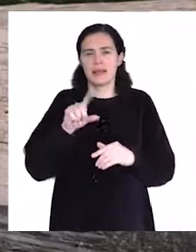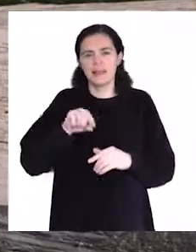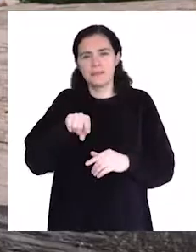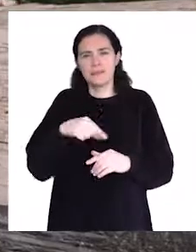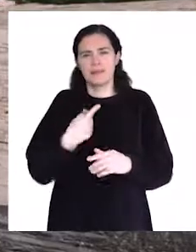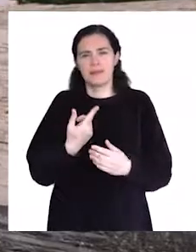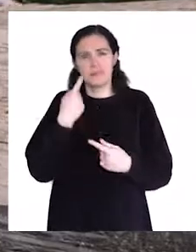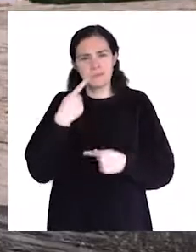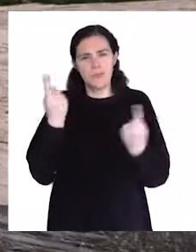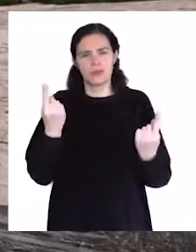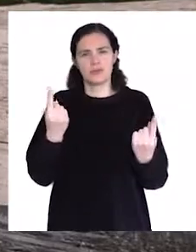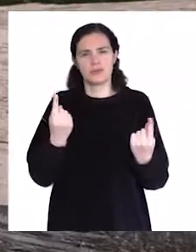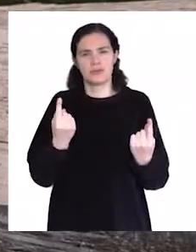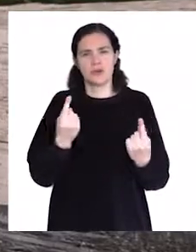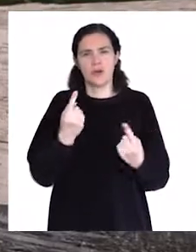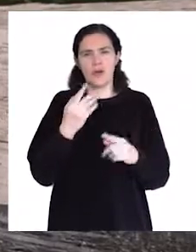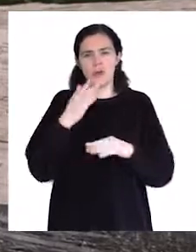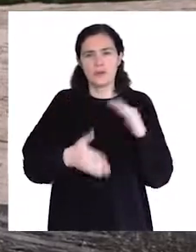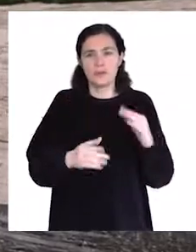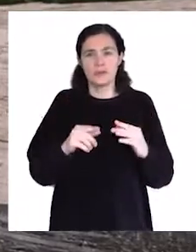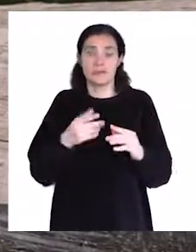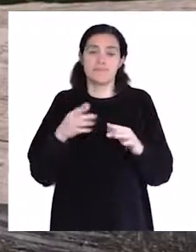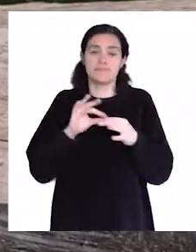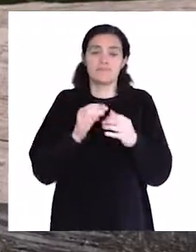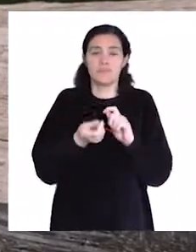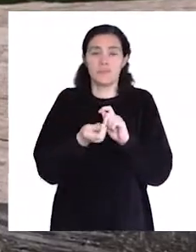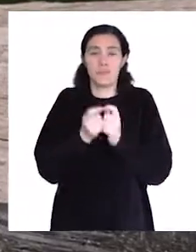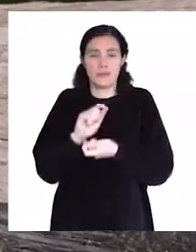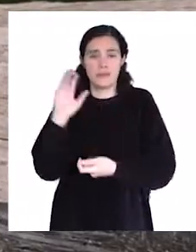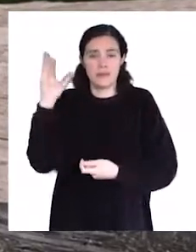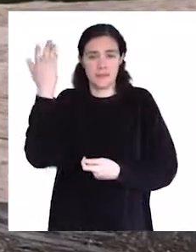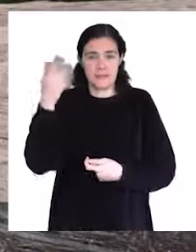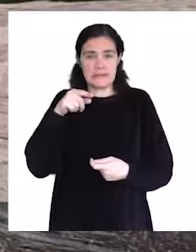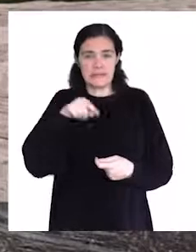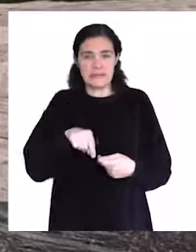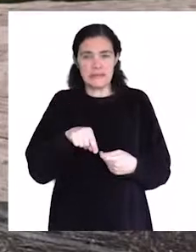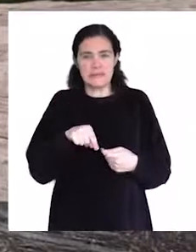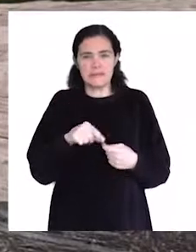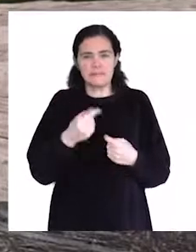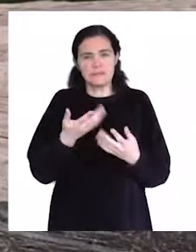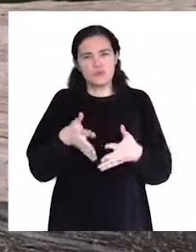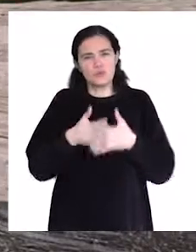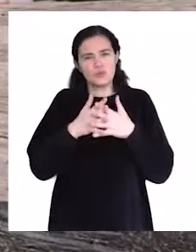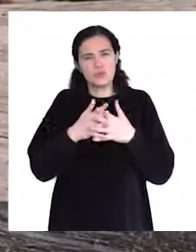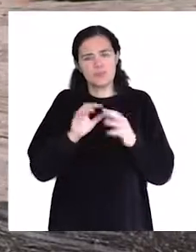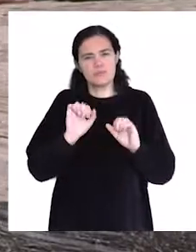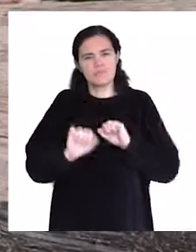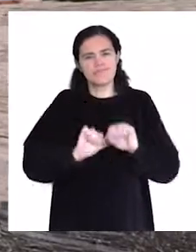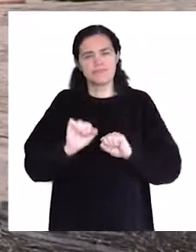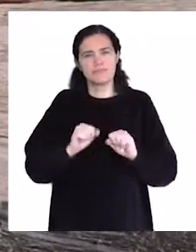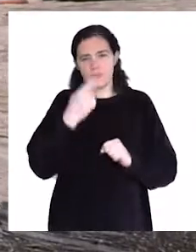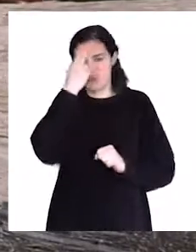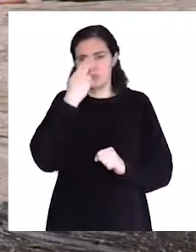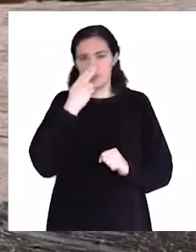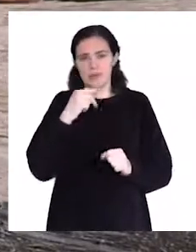they also talk about what's happening when it comes to climate change. And this very mute